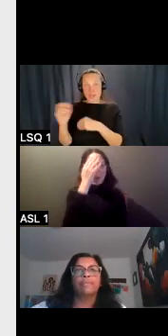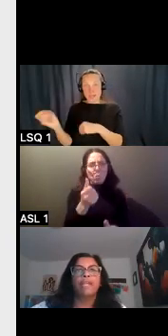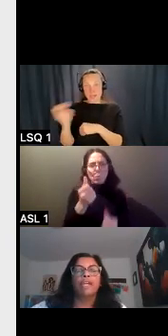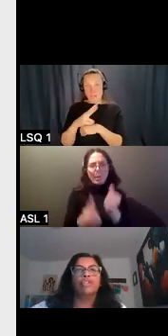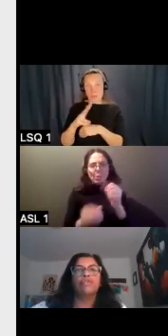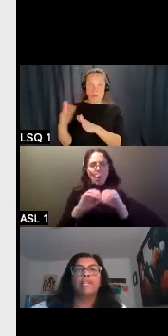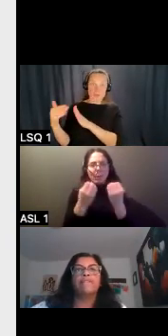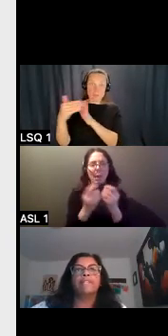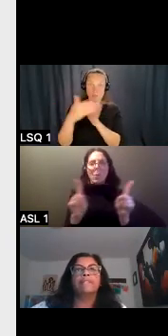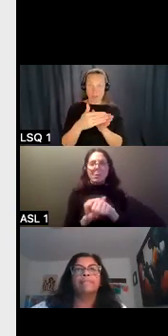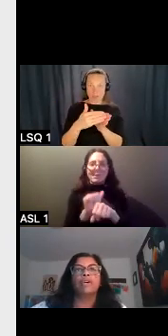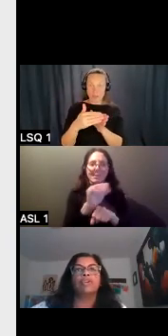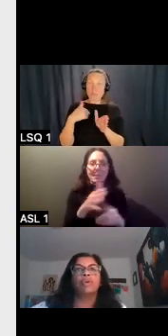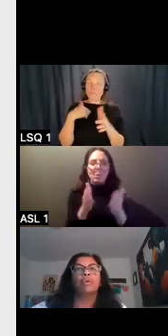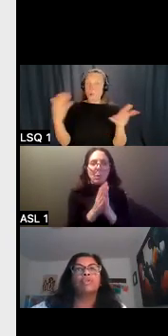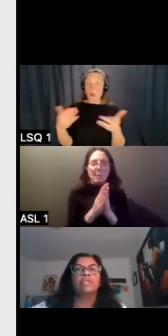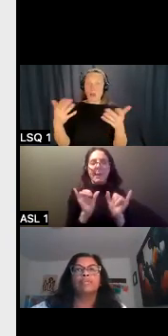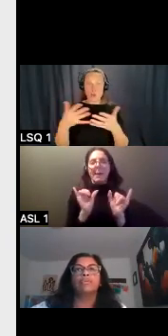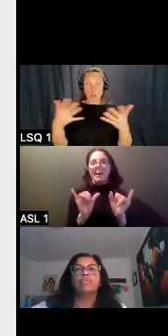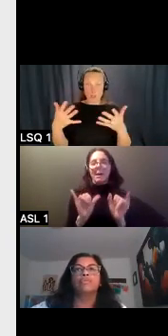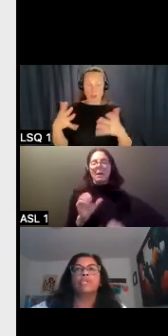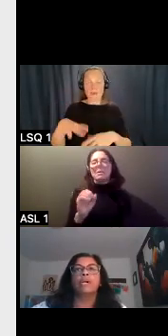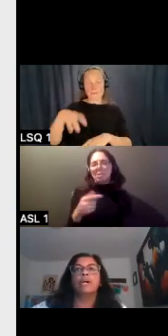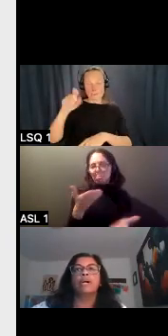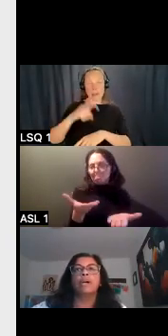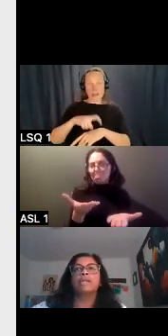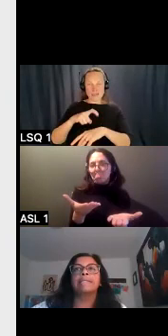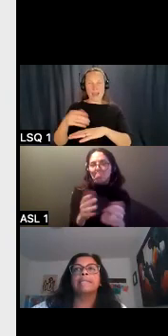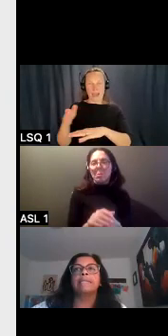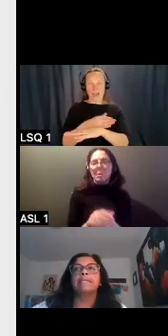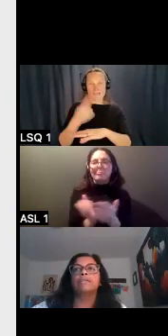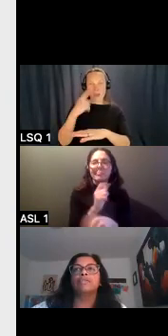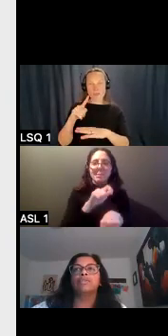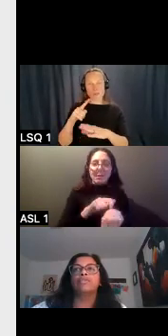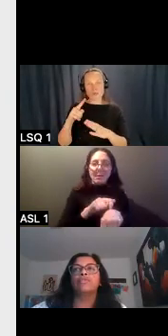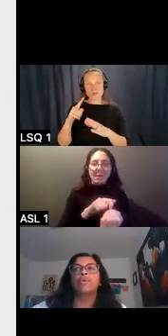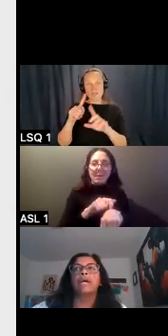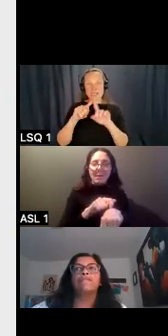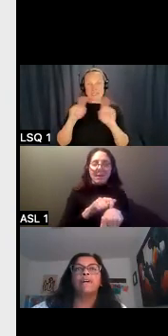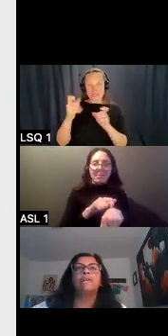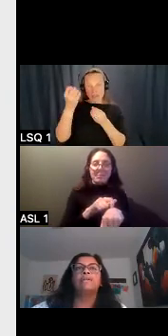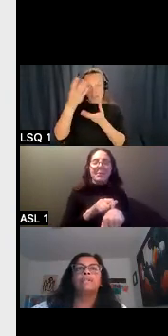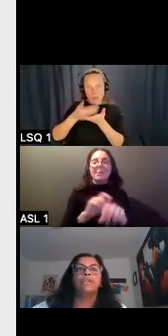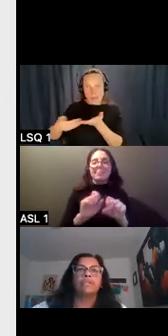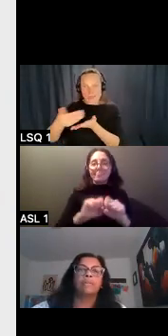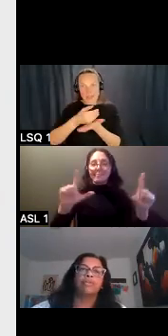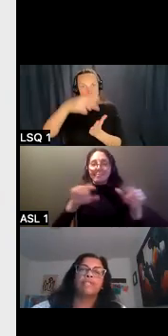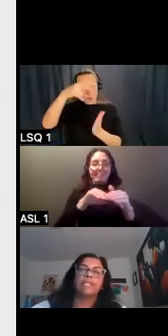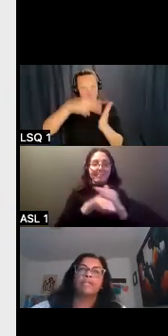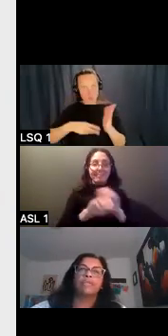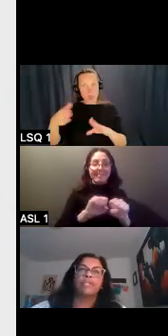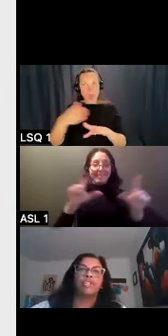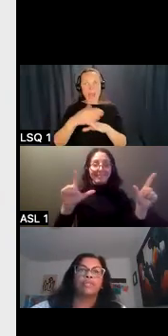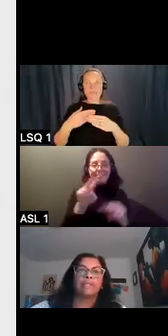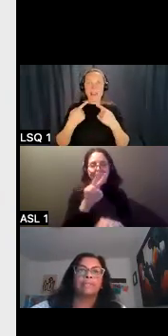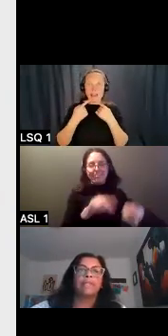to submit your request. I'll invite you to take a bit of time to find out about the funds